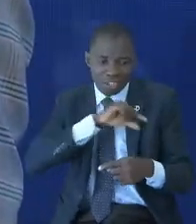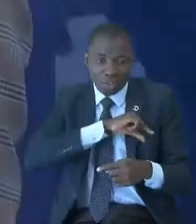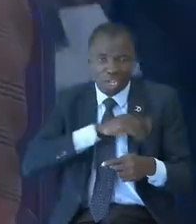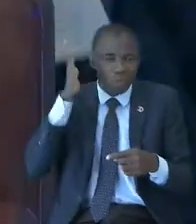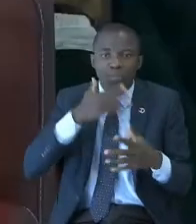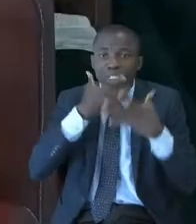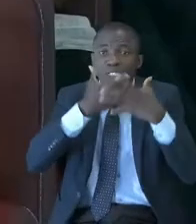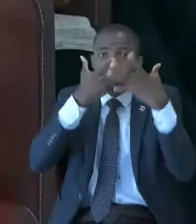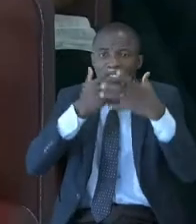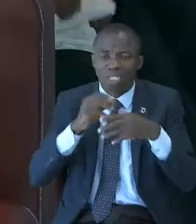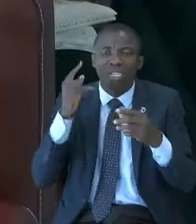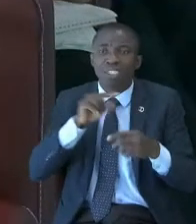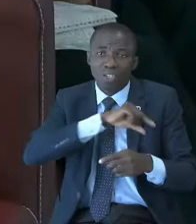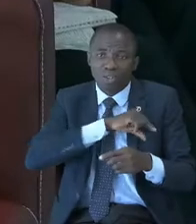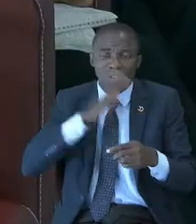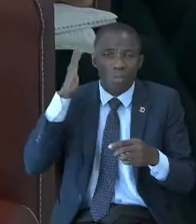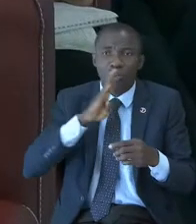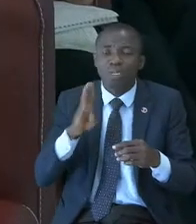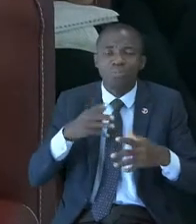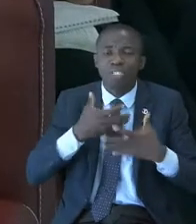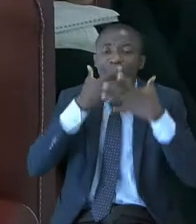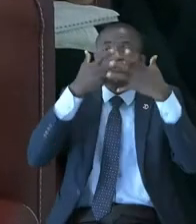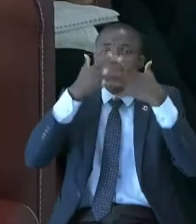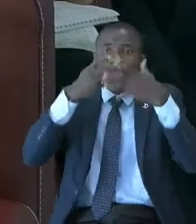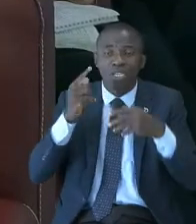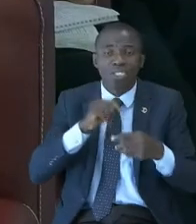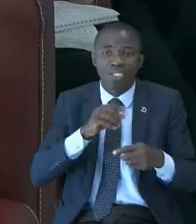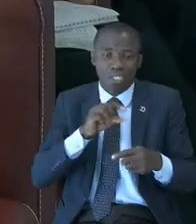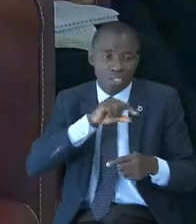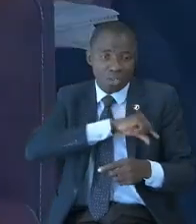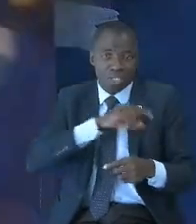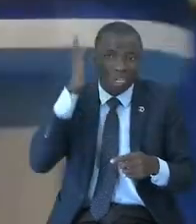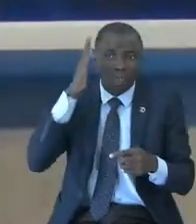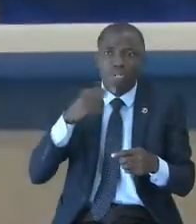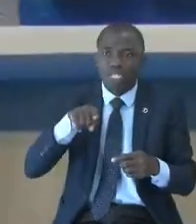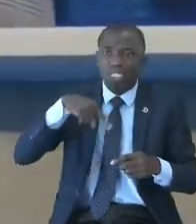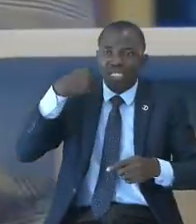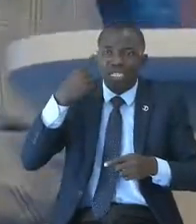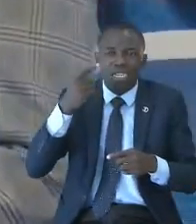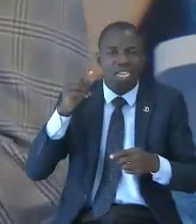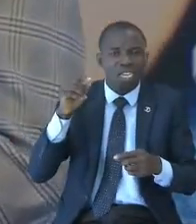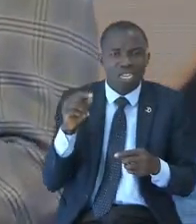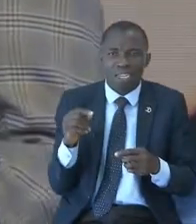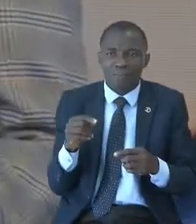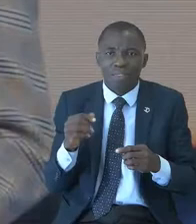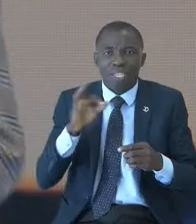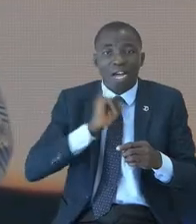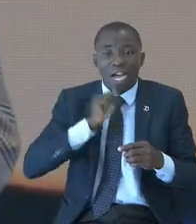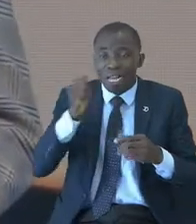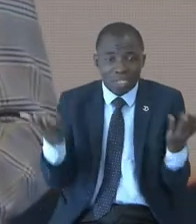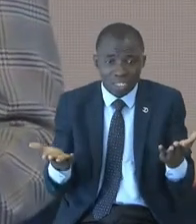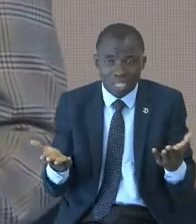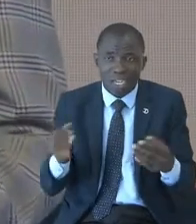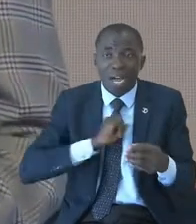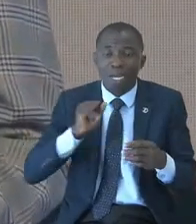shouting. The conscience will be screaming. The conscience will be saying, hey, I'm feeling the guilt.